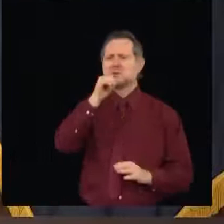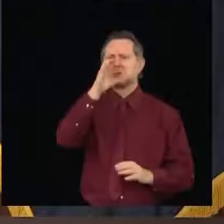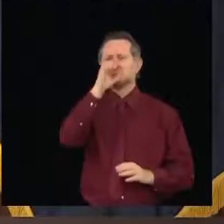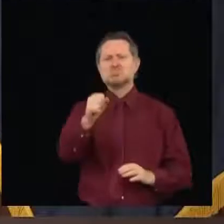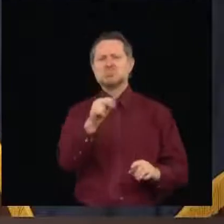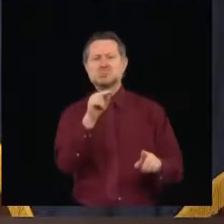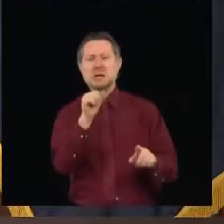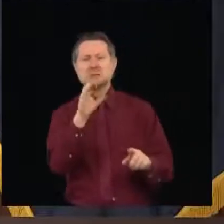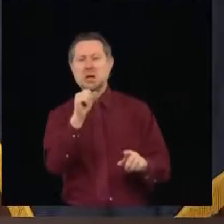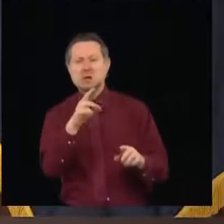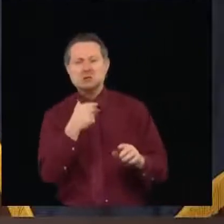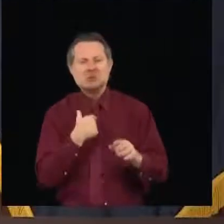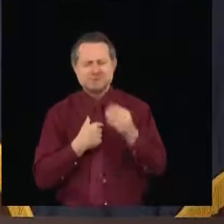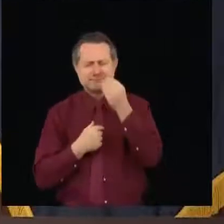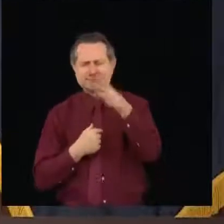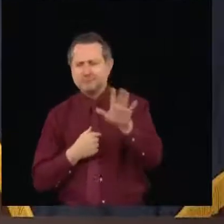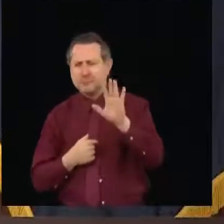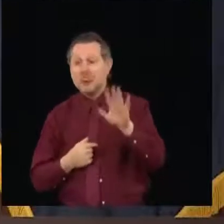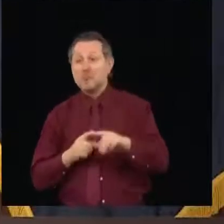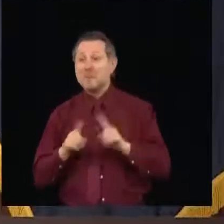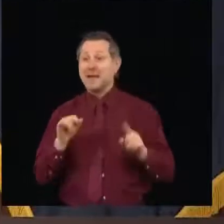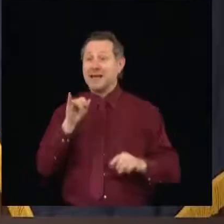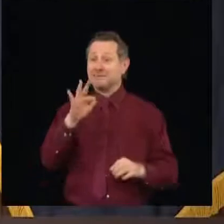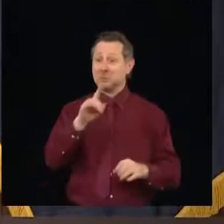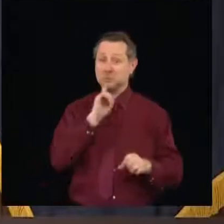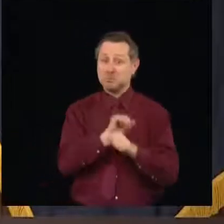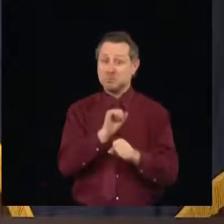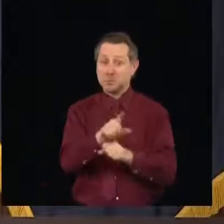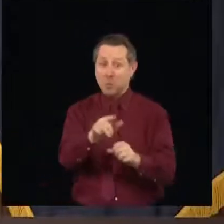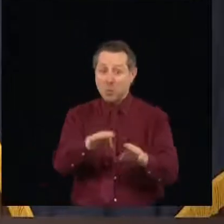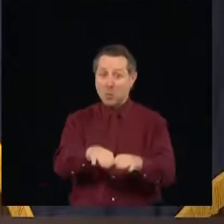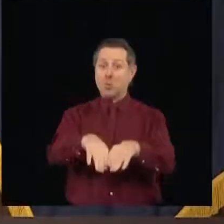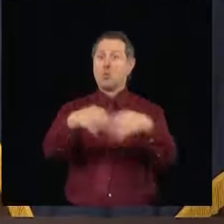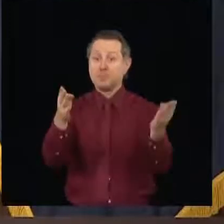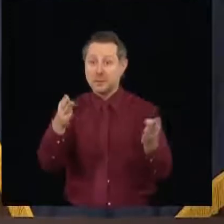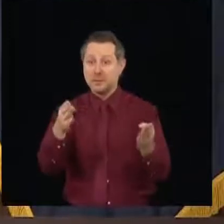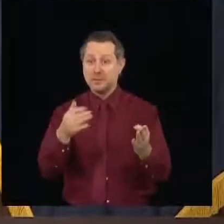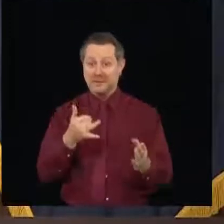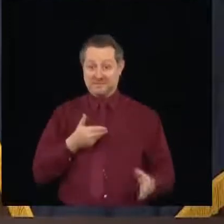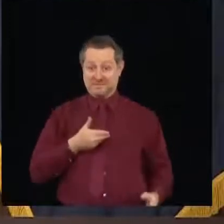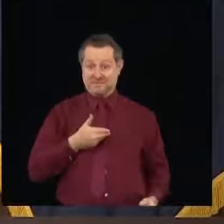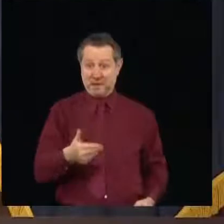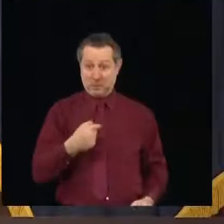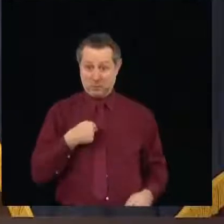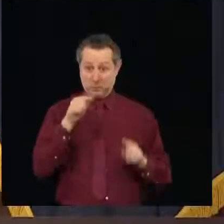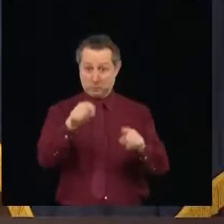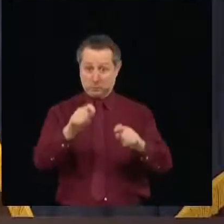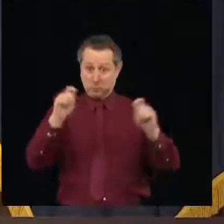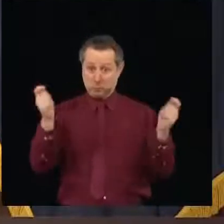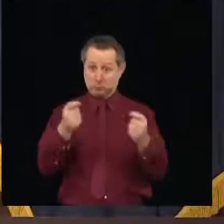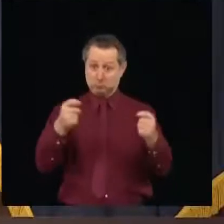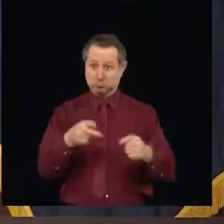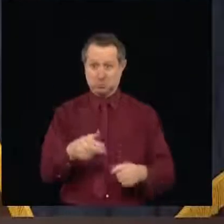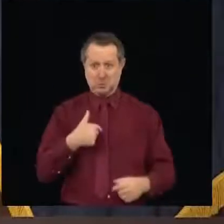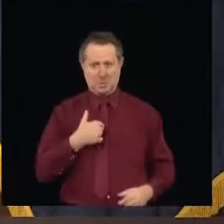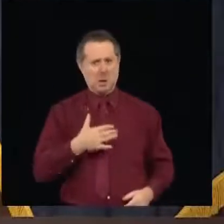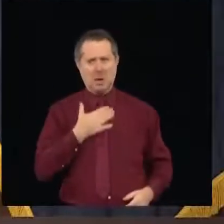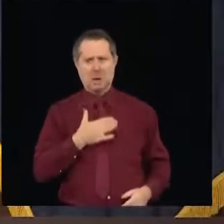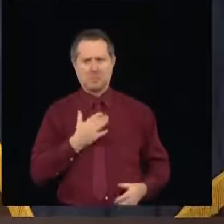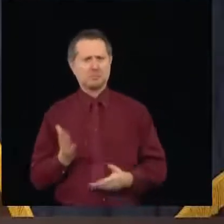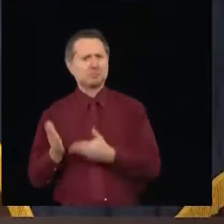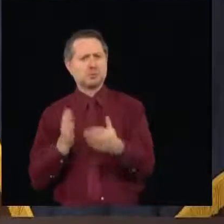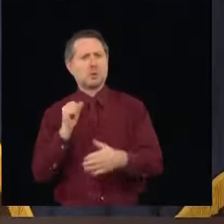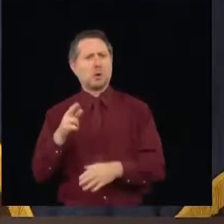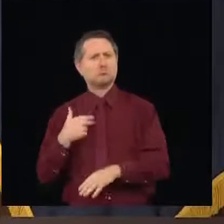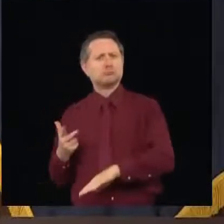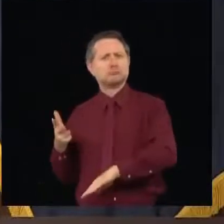Glen. If they do open, and if I am invited to the ceremony, I may go and I may bring my car and I may drive